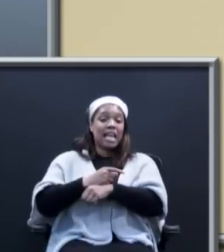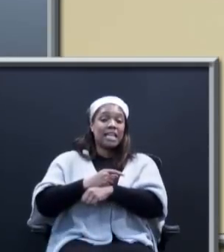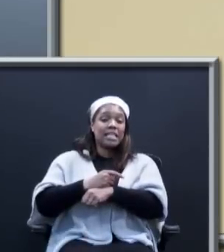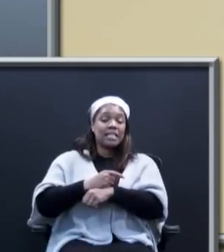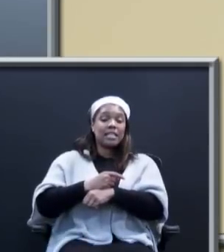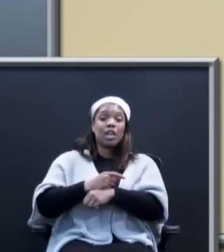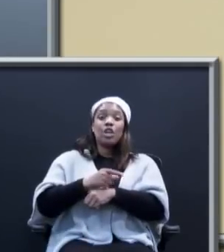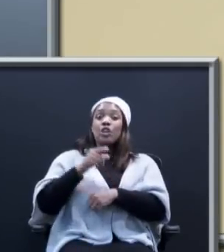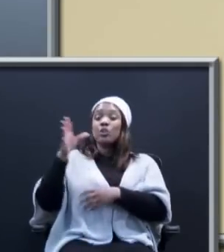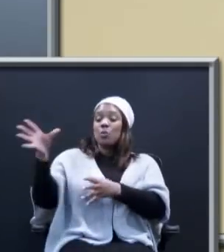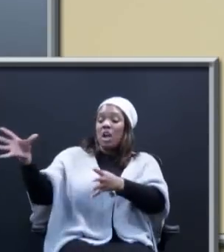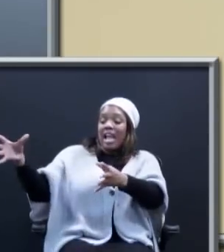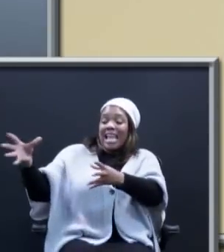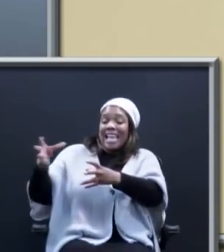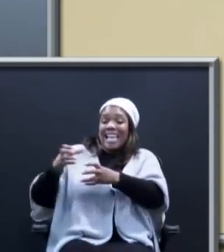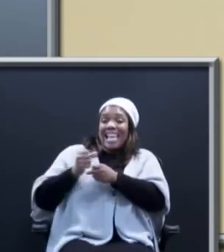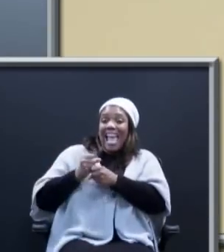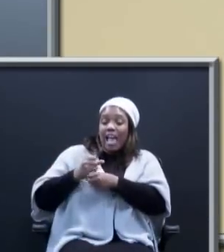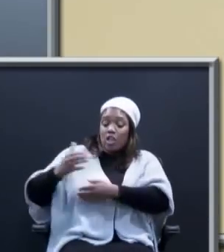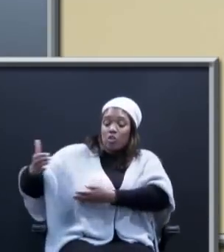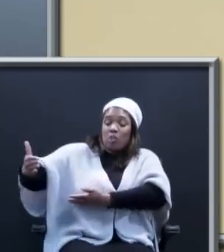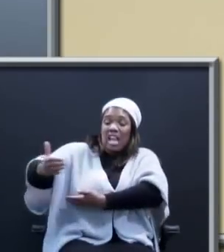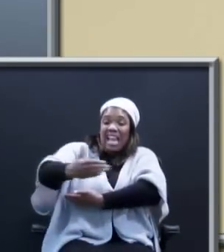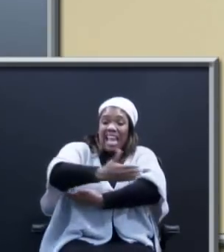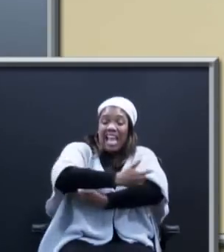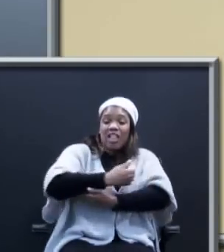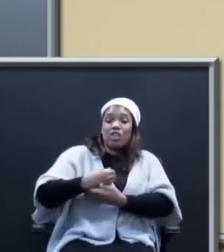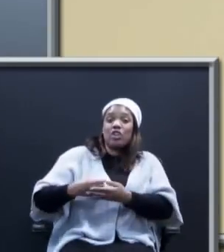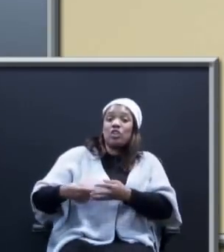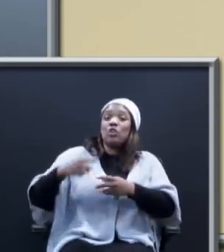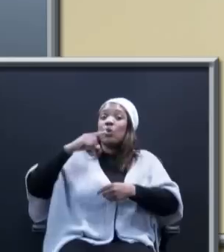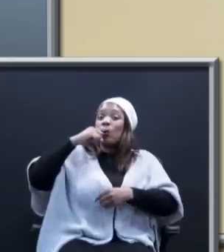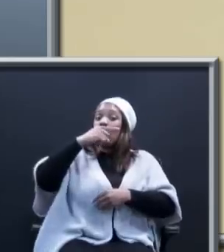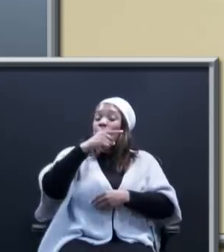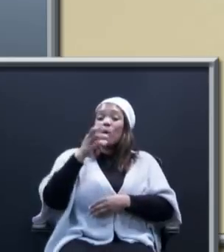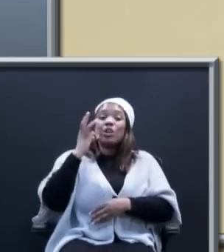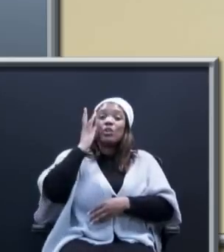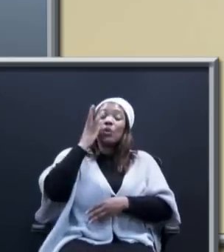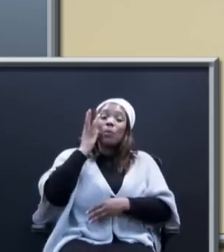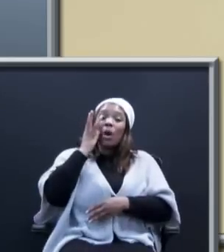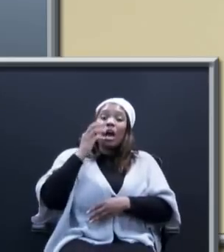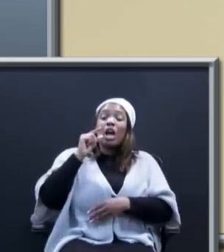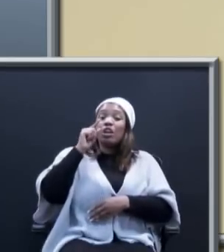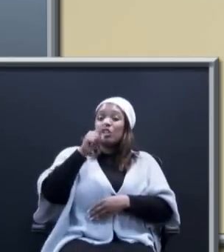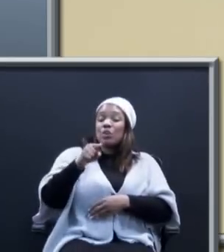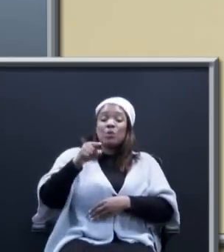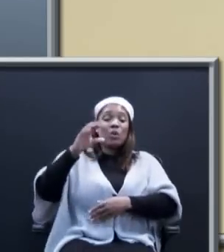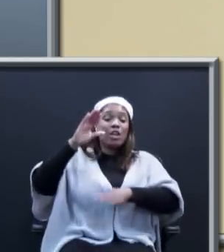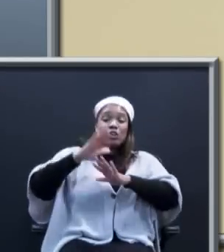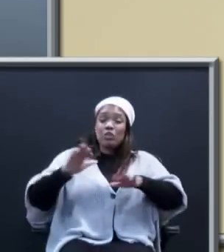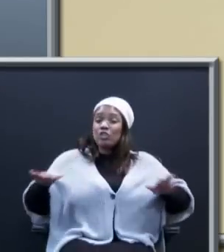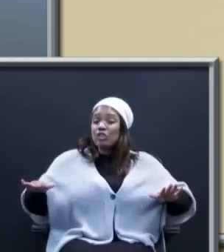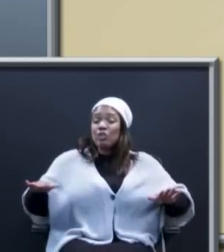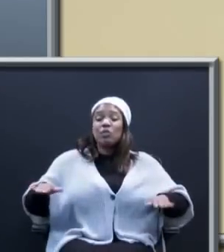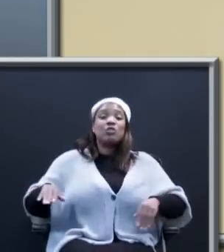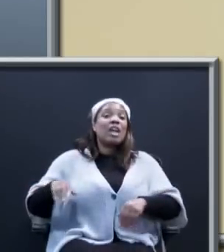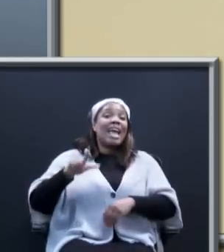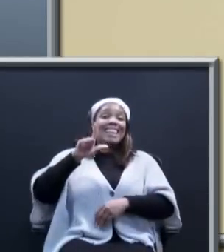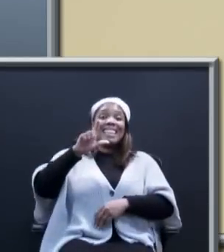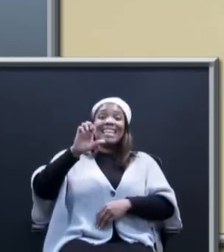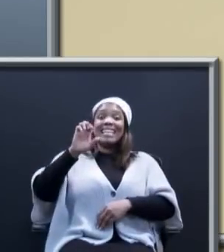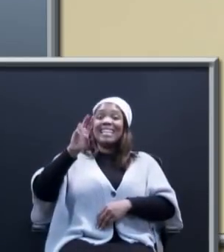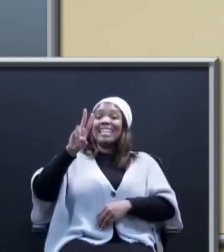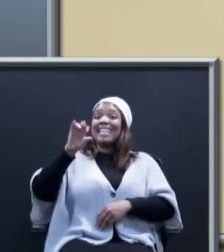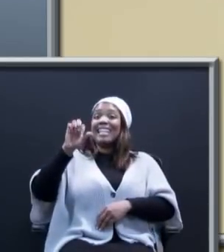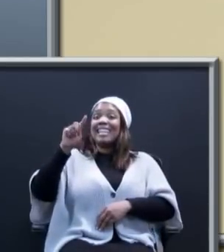and thy daughter and thy manservant and thy maidservant and the Levite, the stranger and the fatherless and the widow that